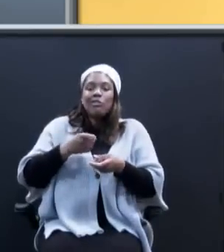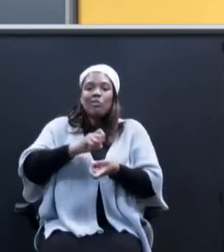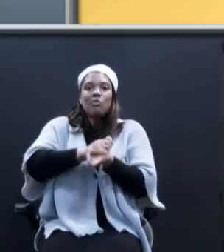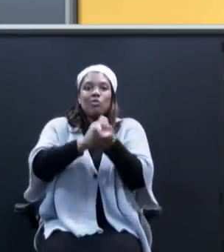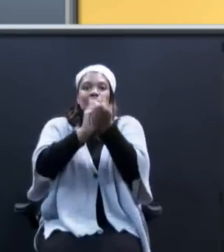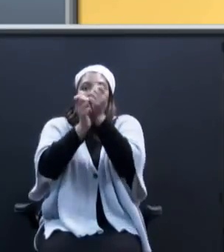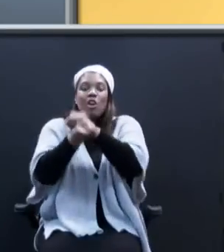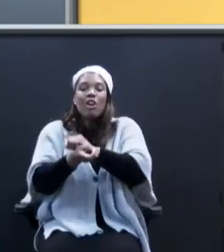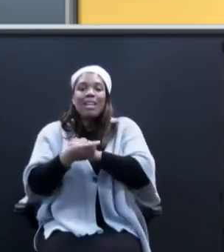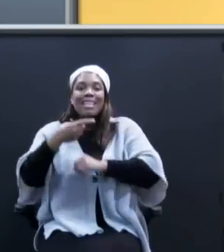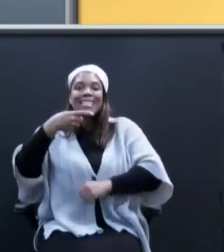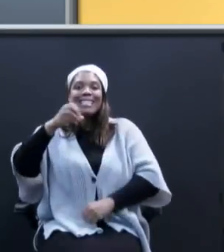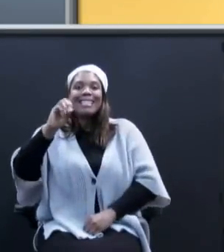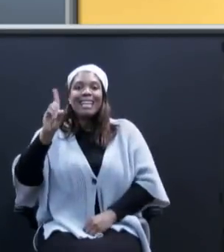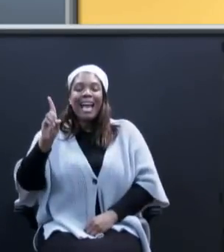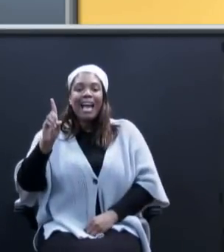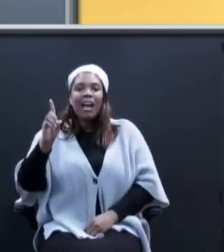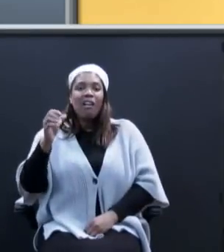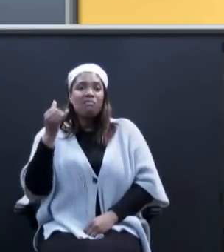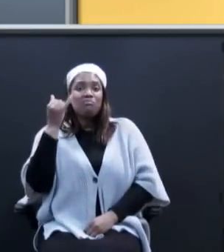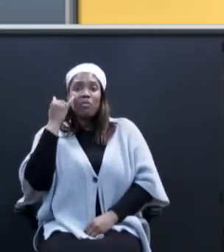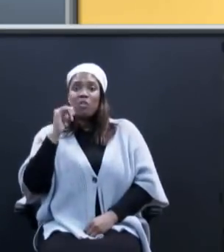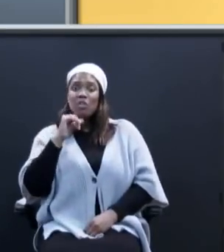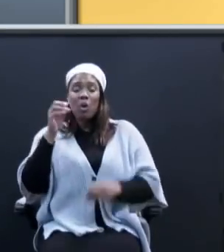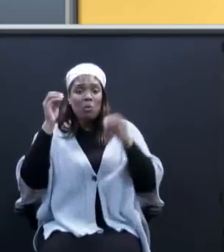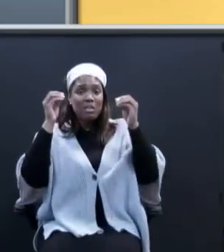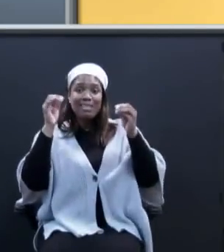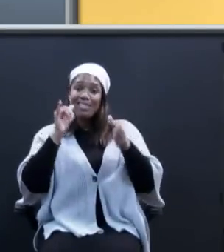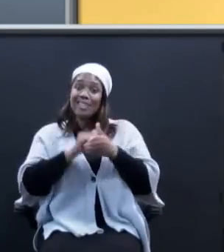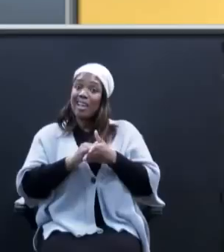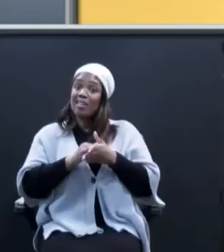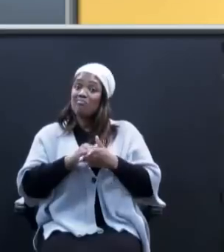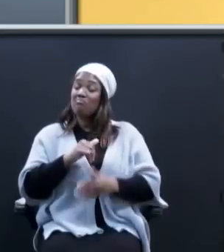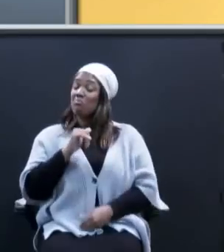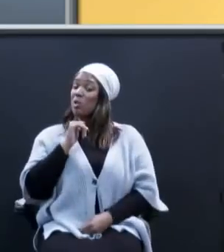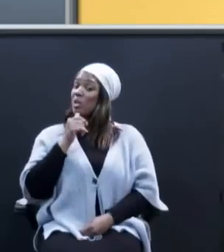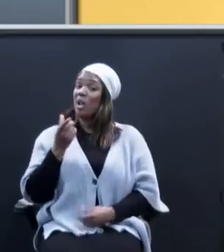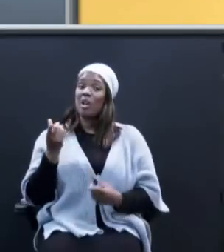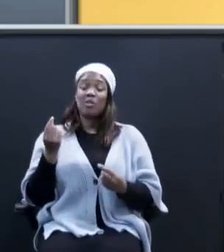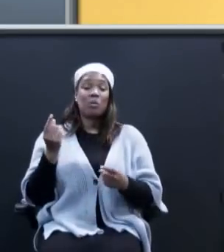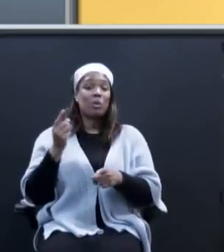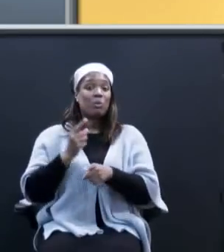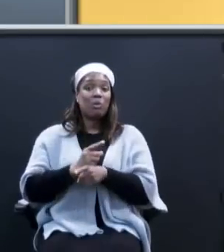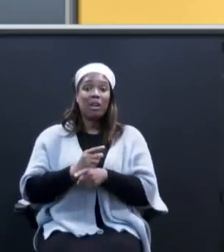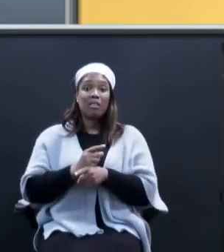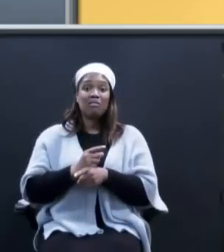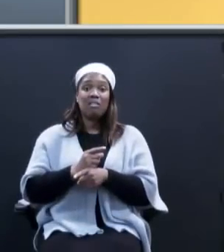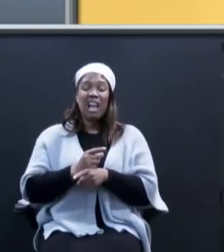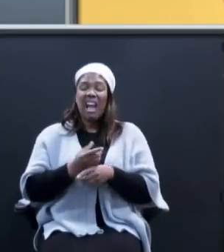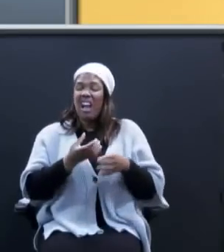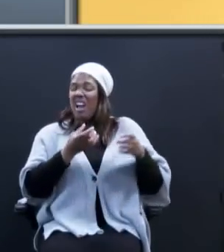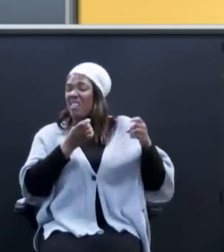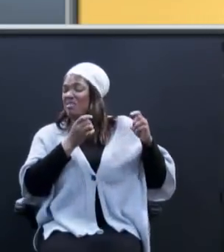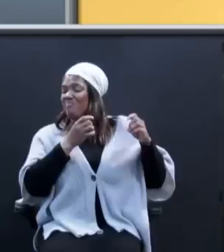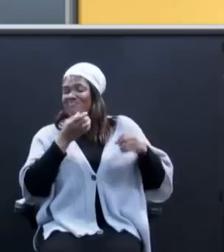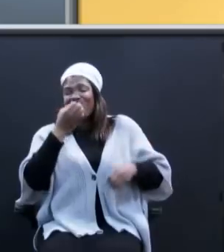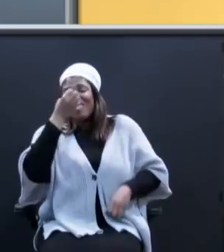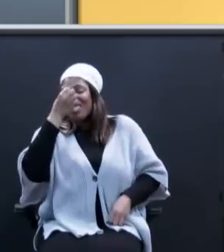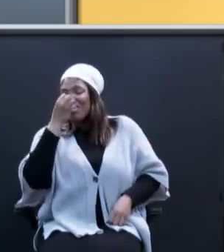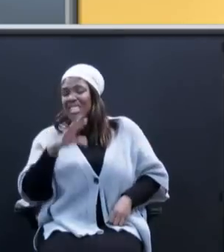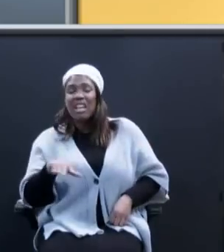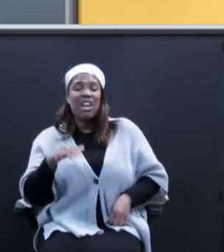time. I don't care how you talk in the streets. I don't care how many meetings you have. If you're not